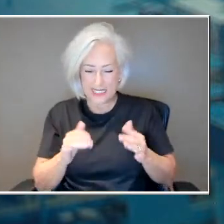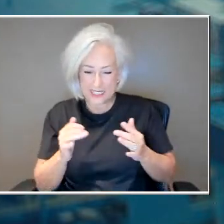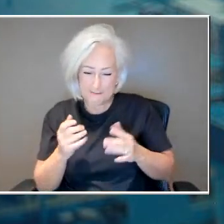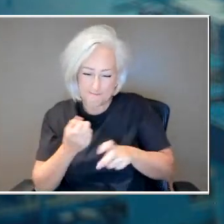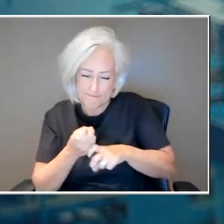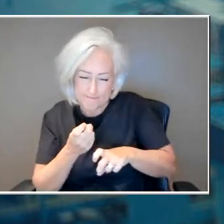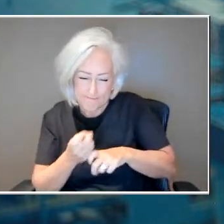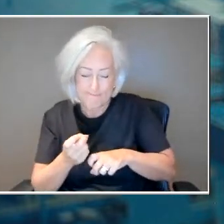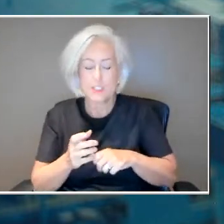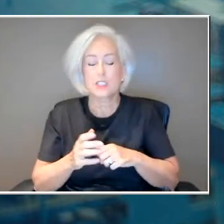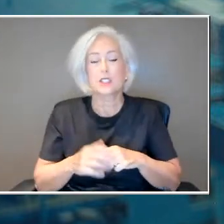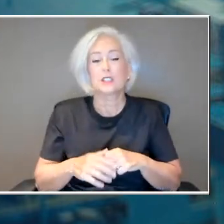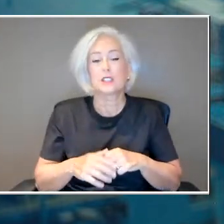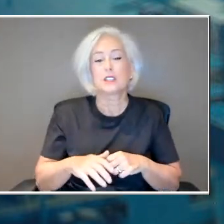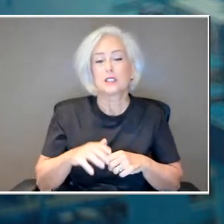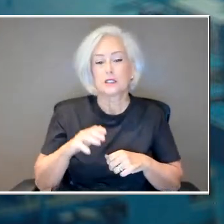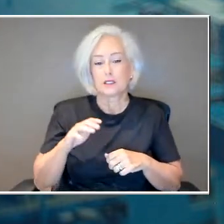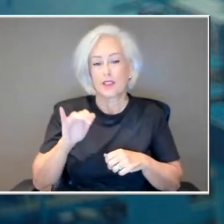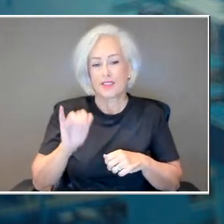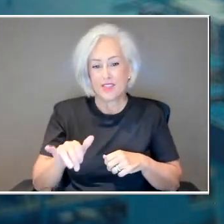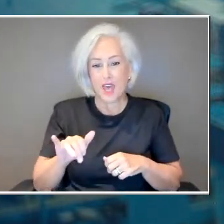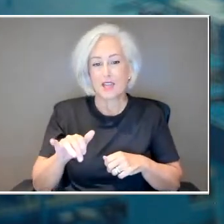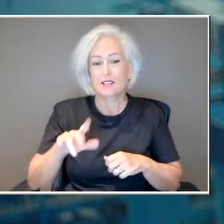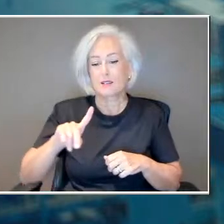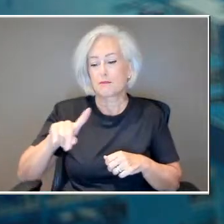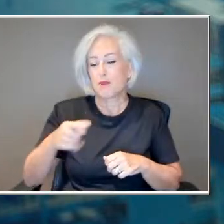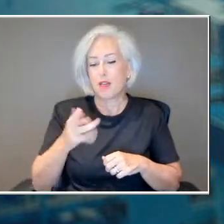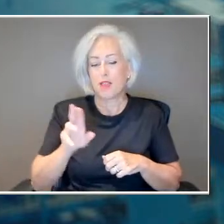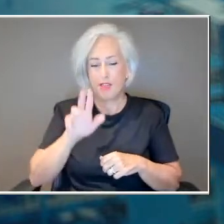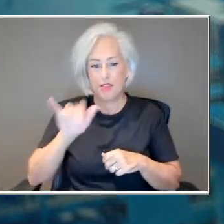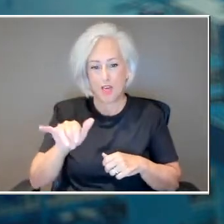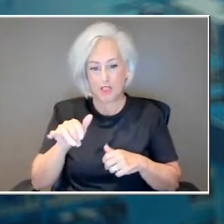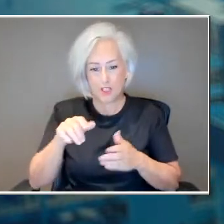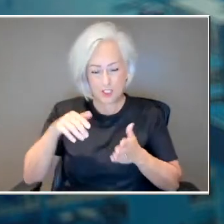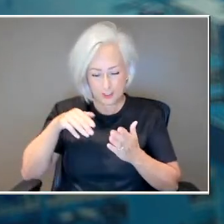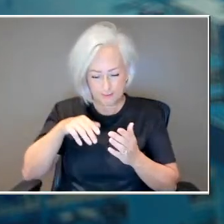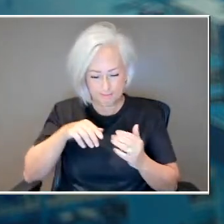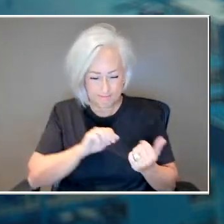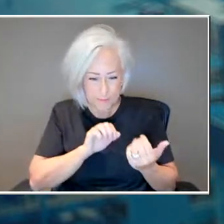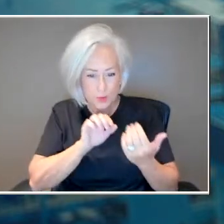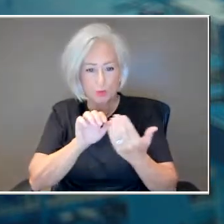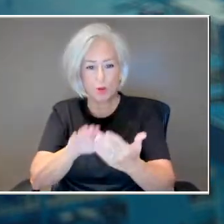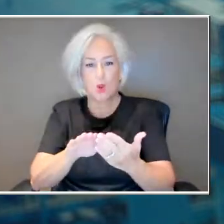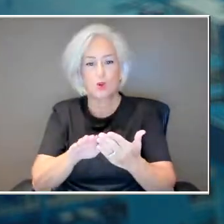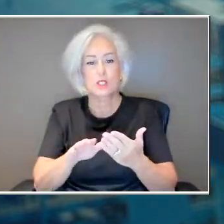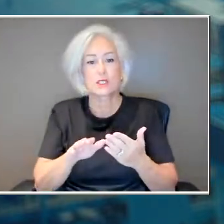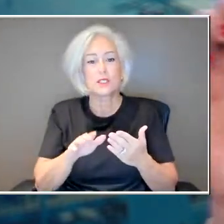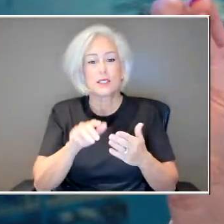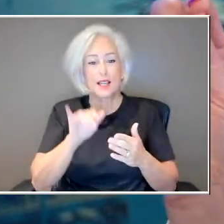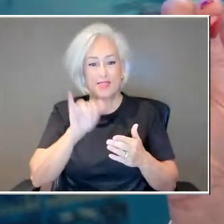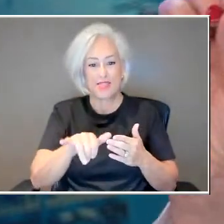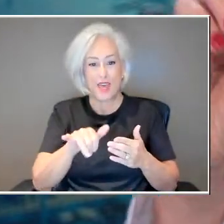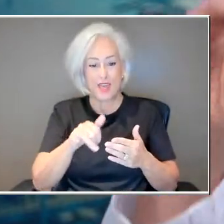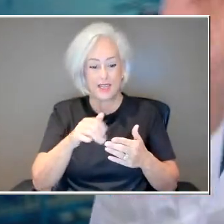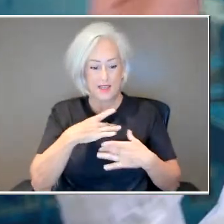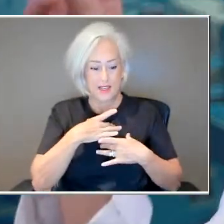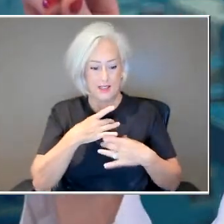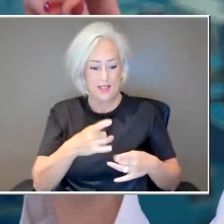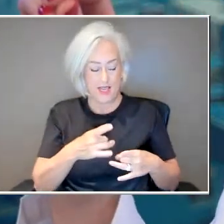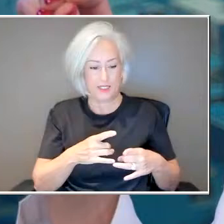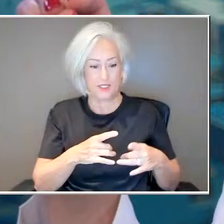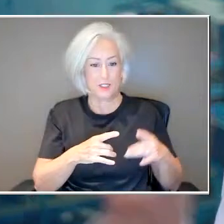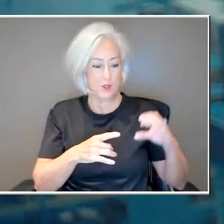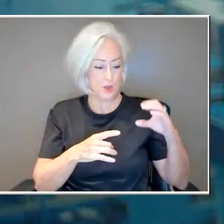that histopathologic aspect of things. It likes to line up in a single file line and just creep one cell after another, and even like